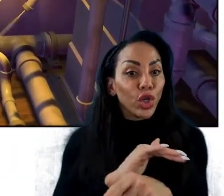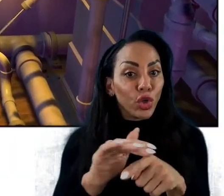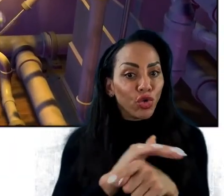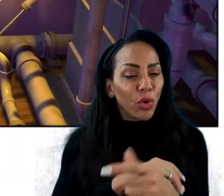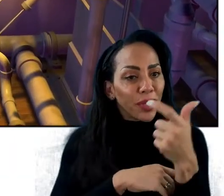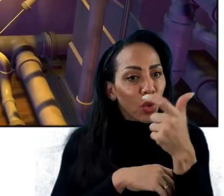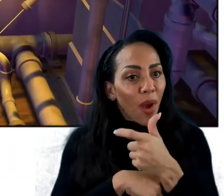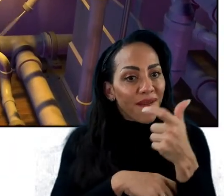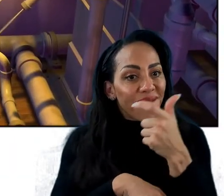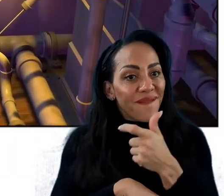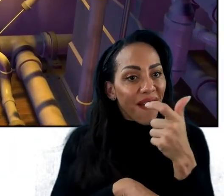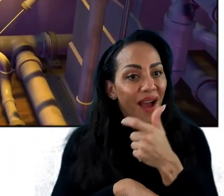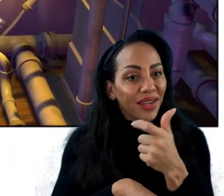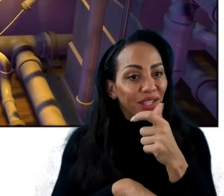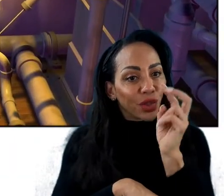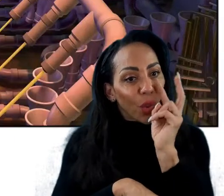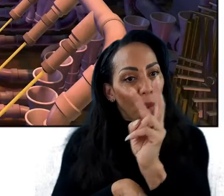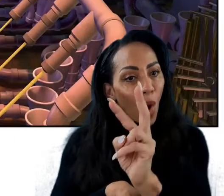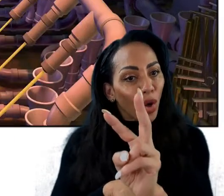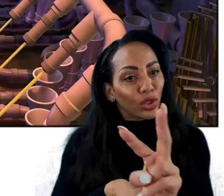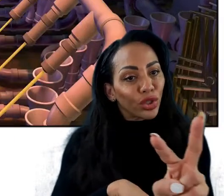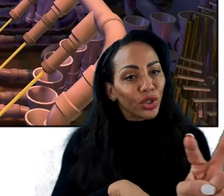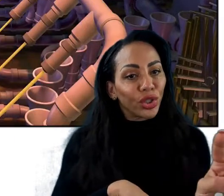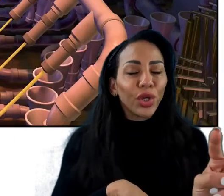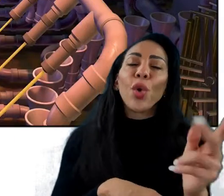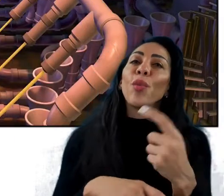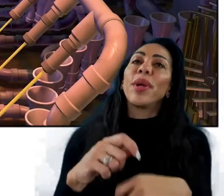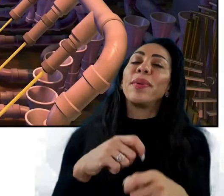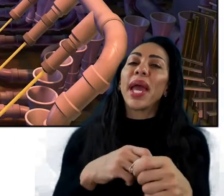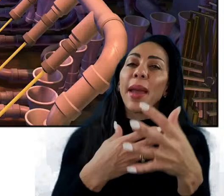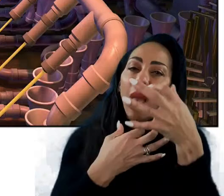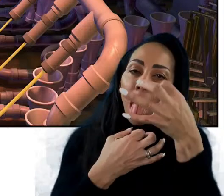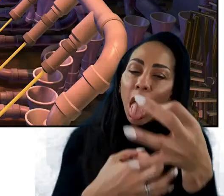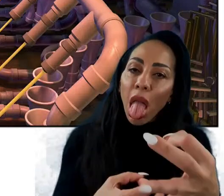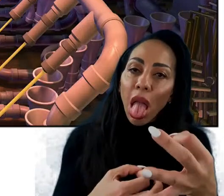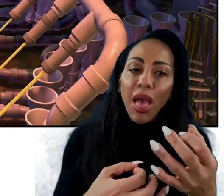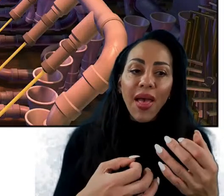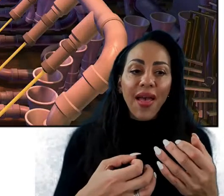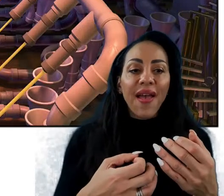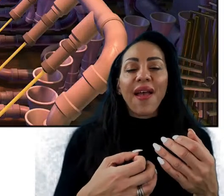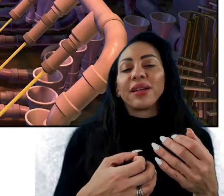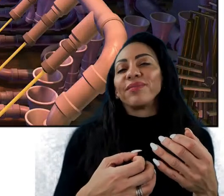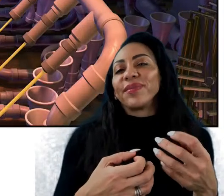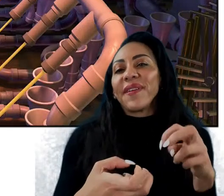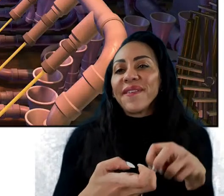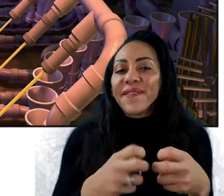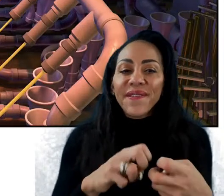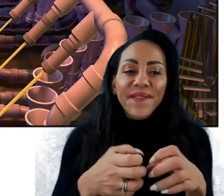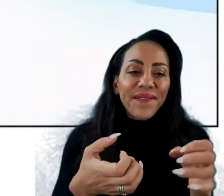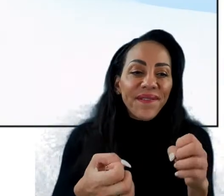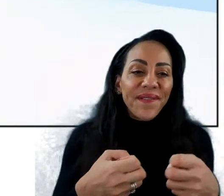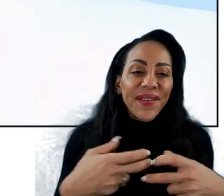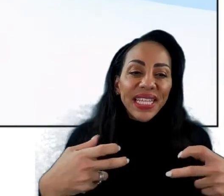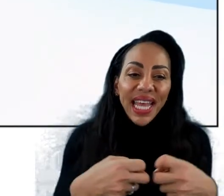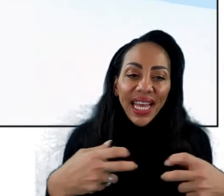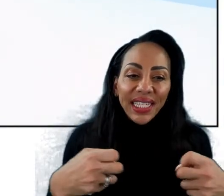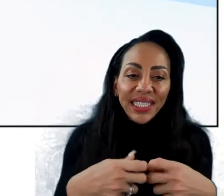yeah. So what we got excited here was this idea about physics and the visual element of the synthesizer and the